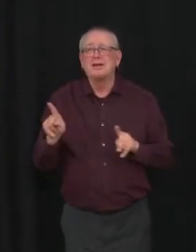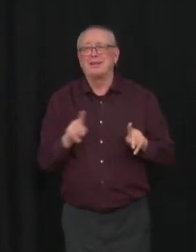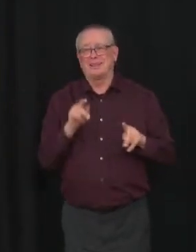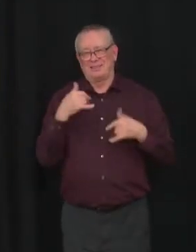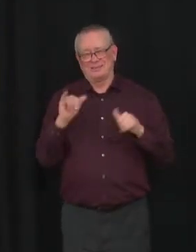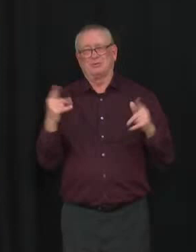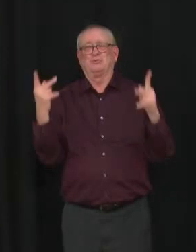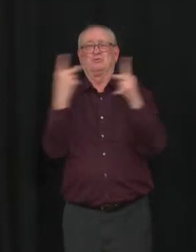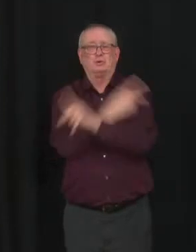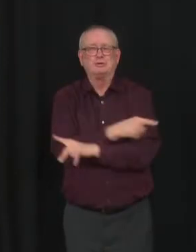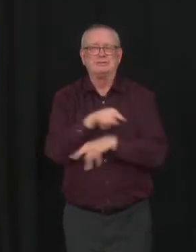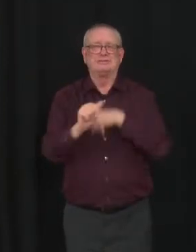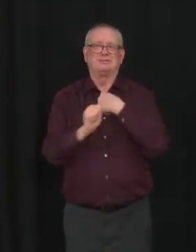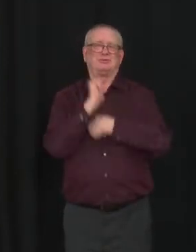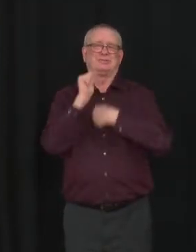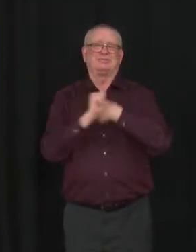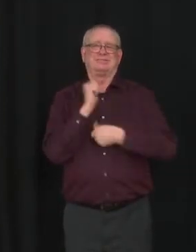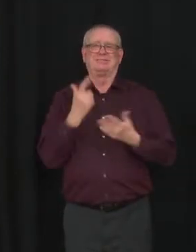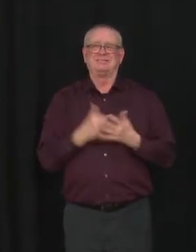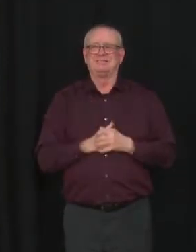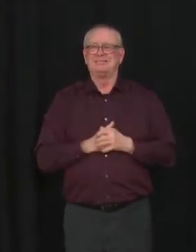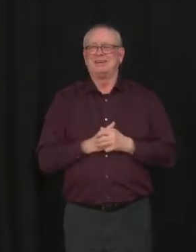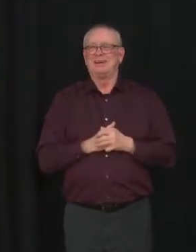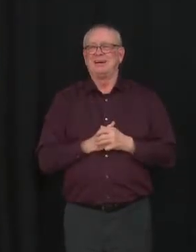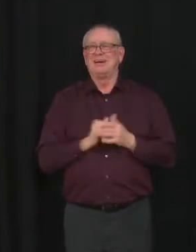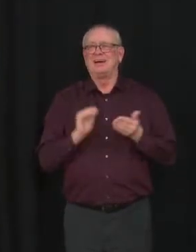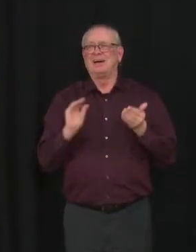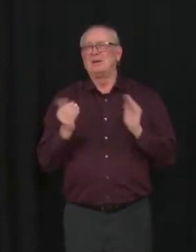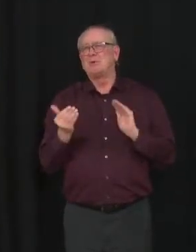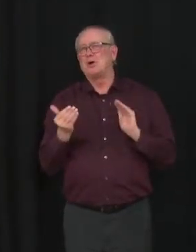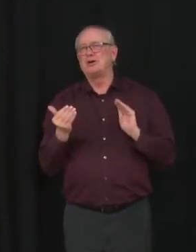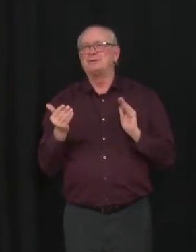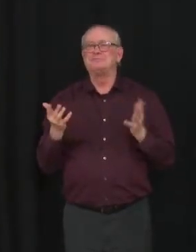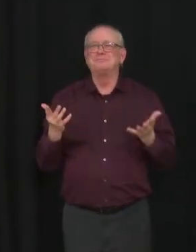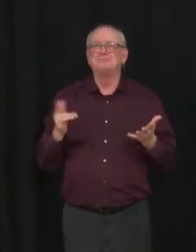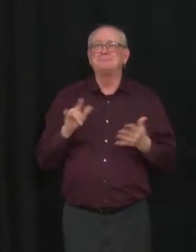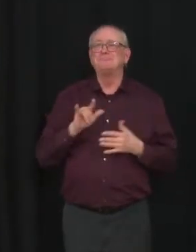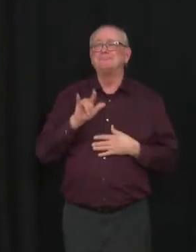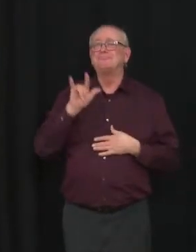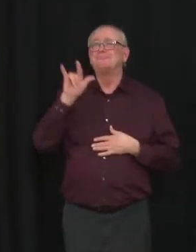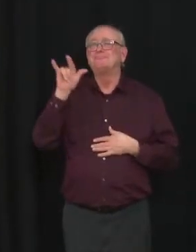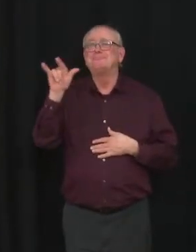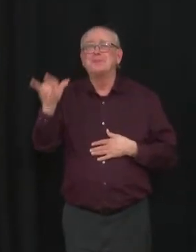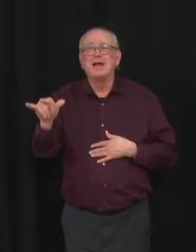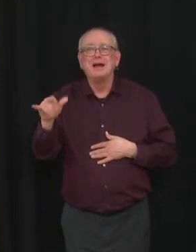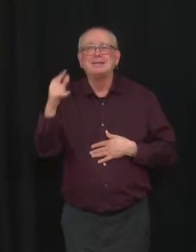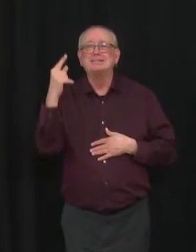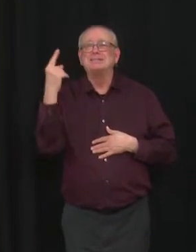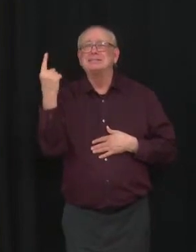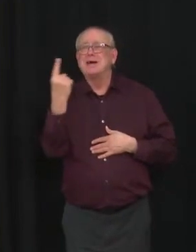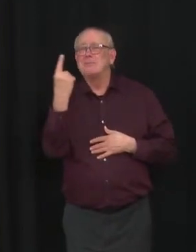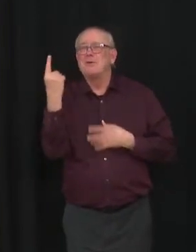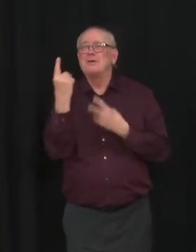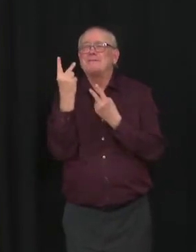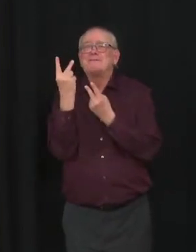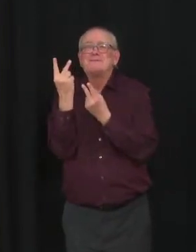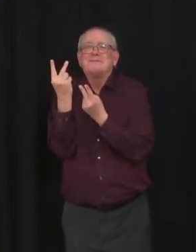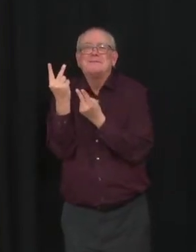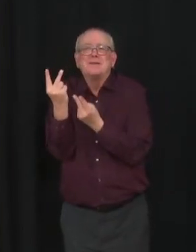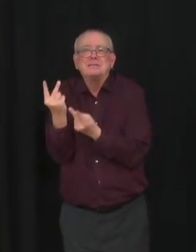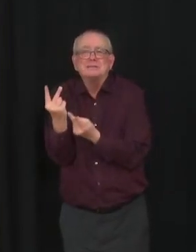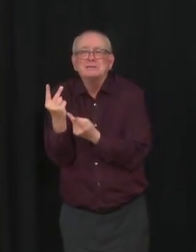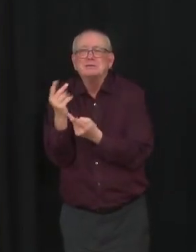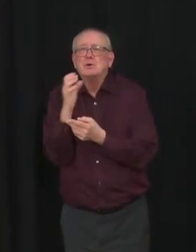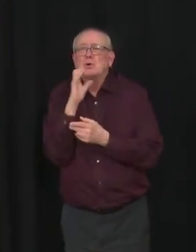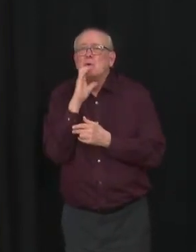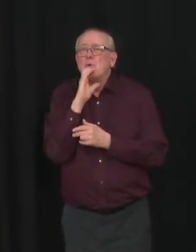of transmission than if you simply make the decision, say, to travel somewhere to visit an elderly relative and absolutely